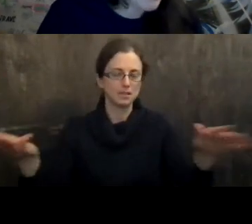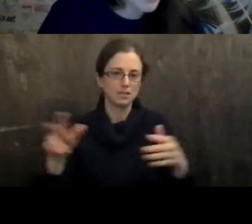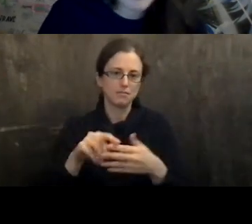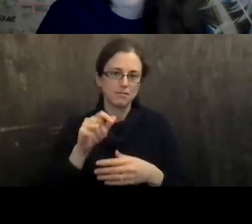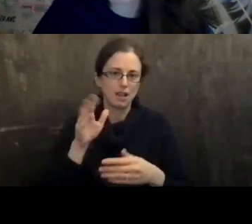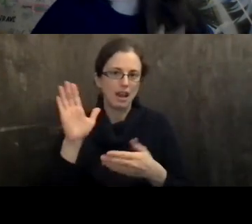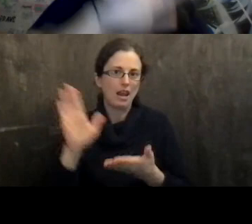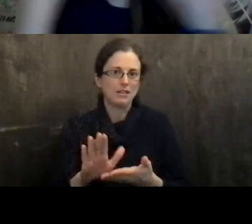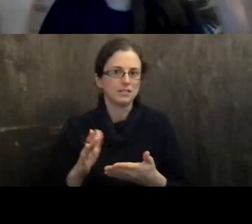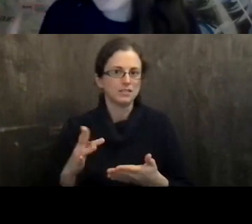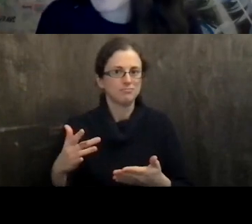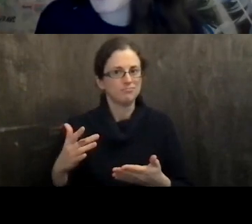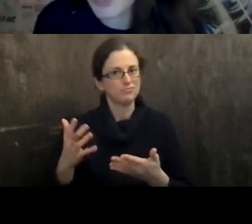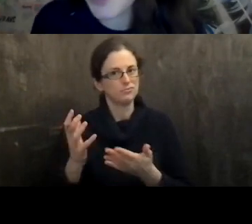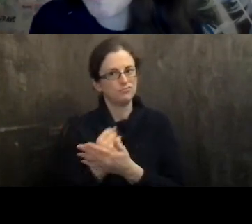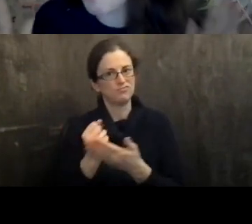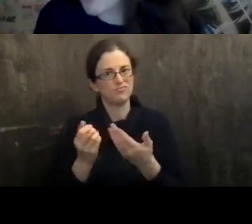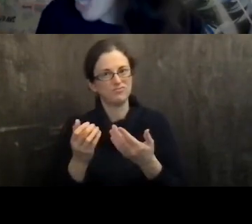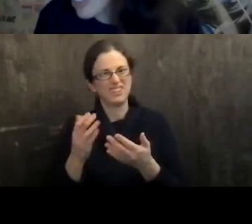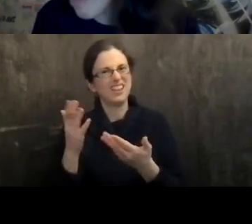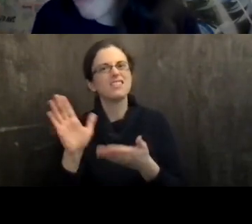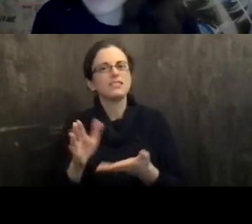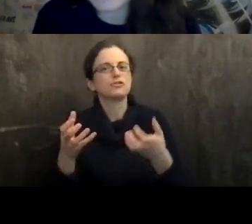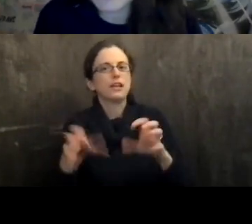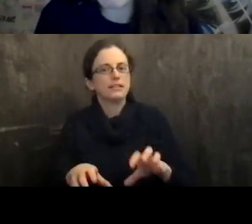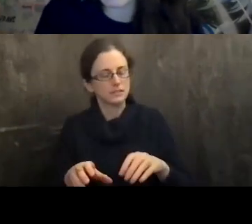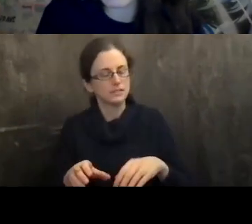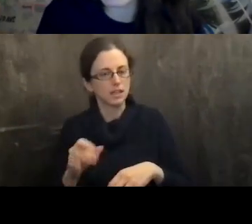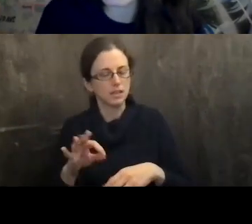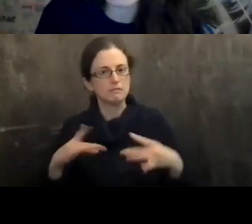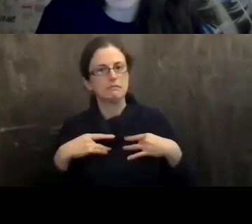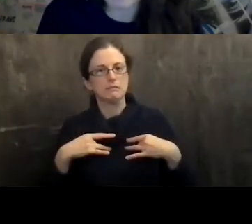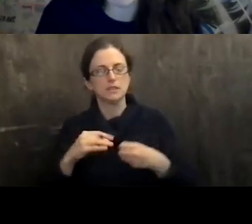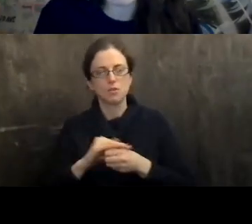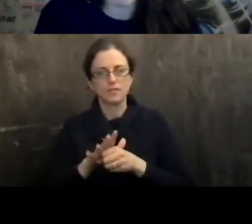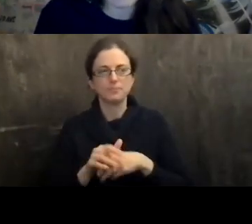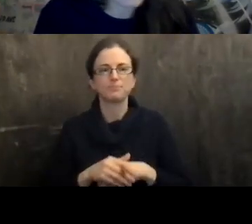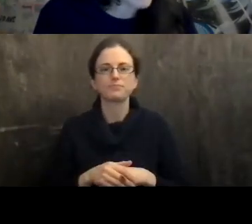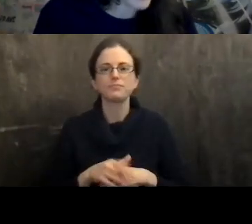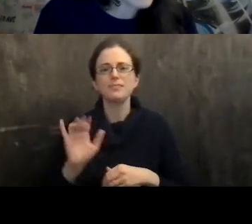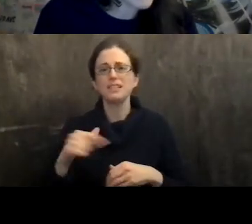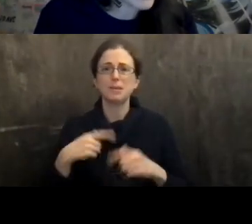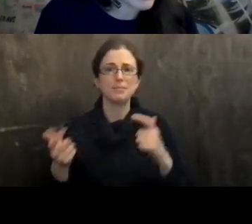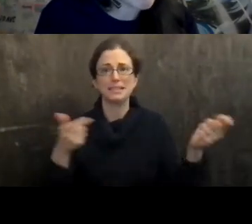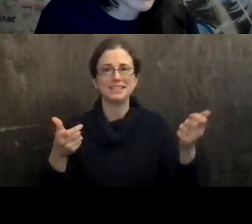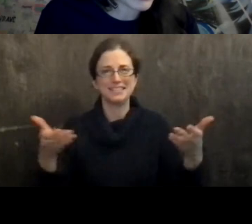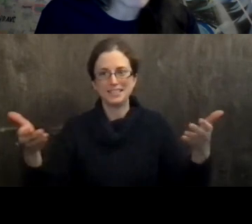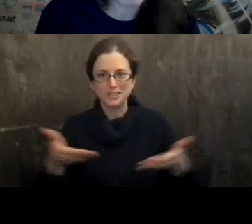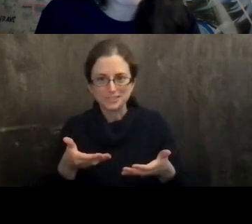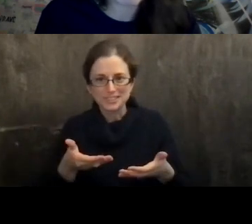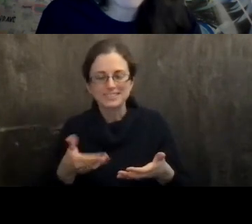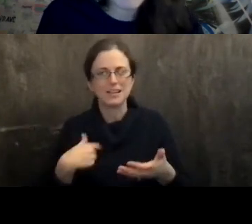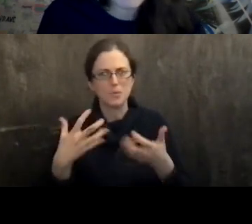Okay, that was all my big introduction before talking about vaccines because I did not want to forget the other layers of